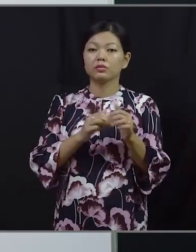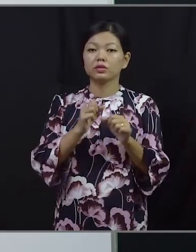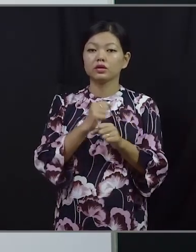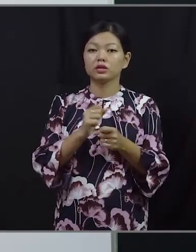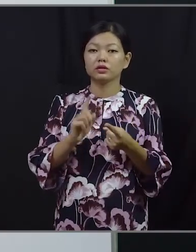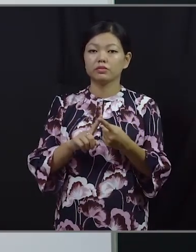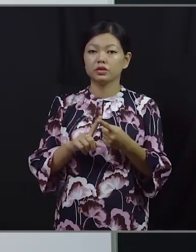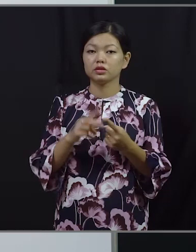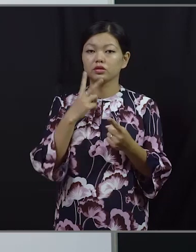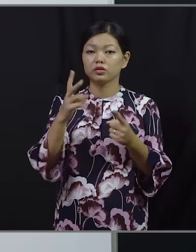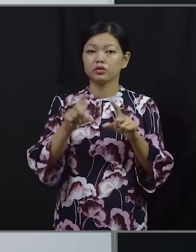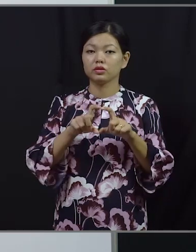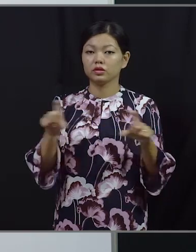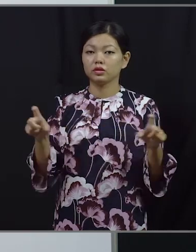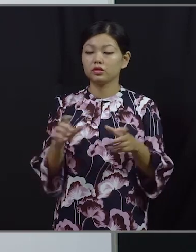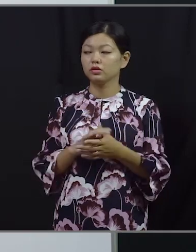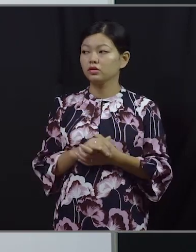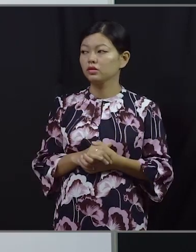that's why this condition